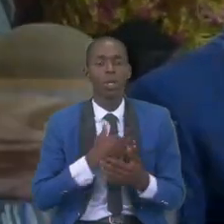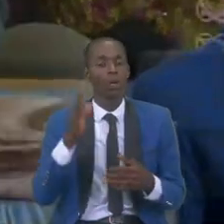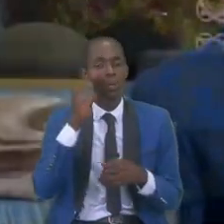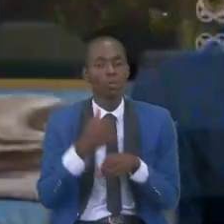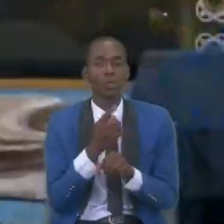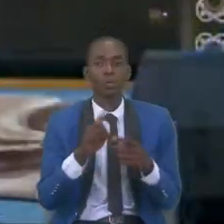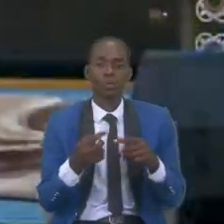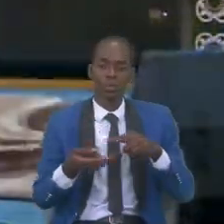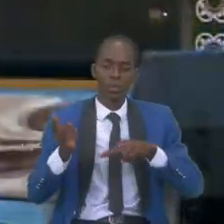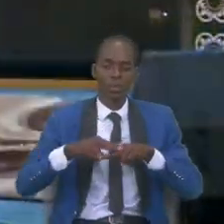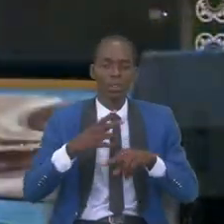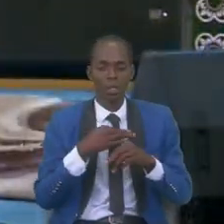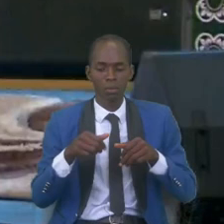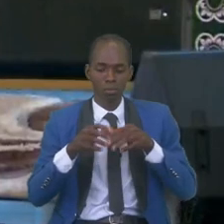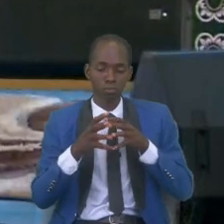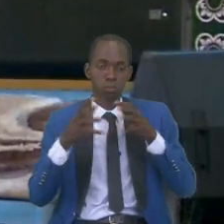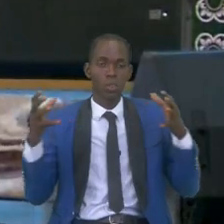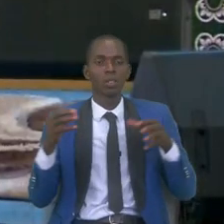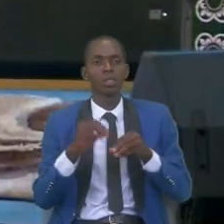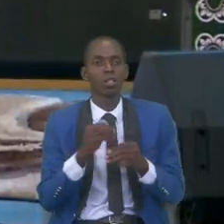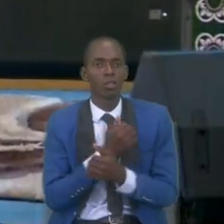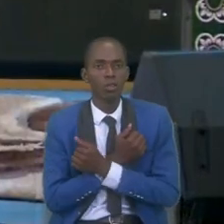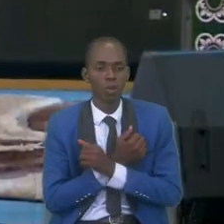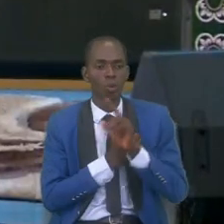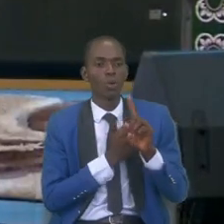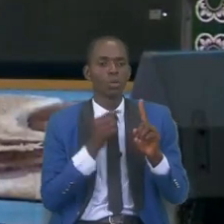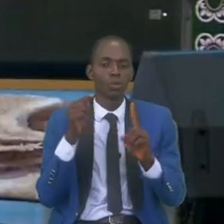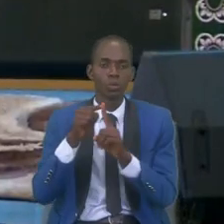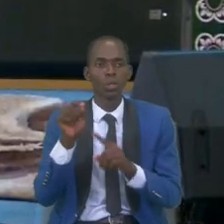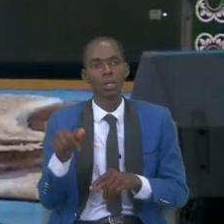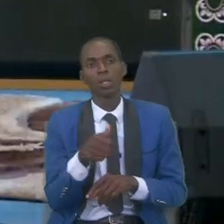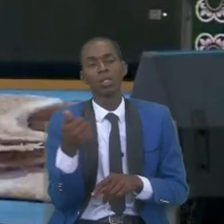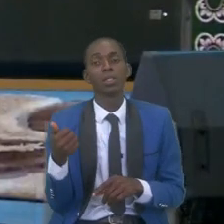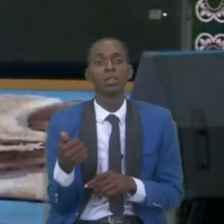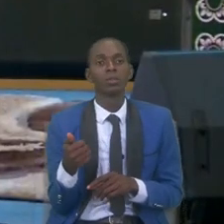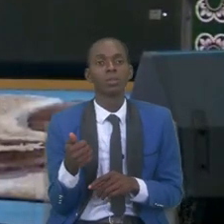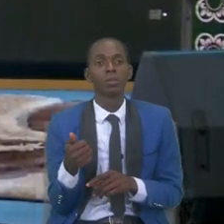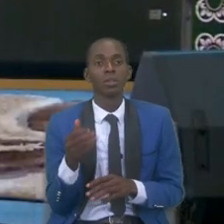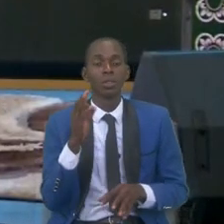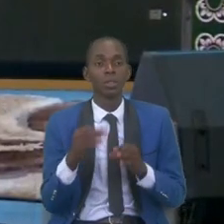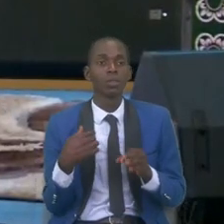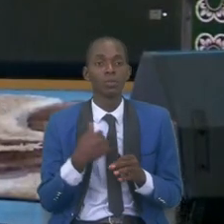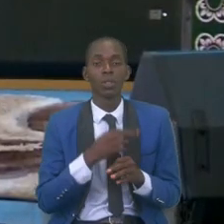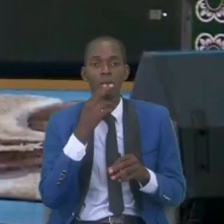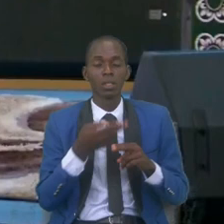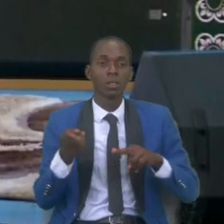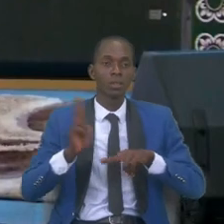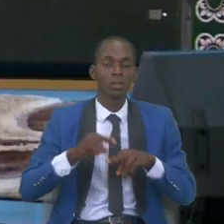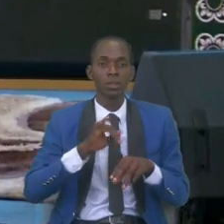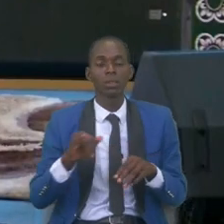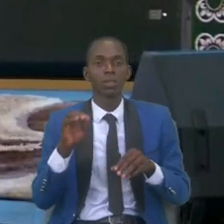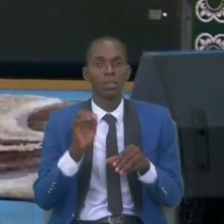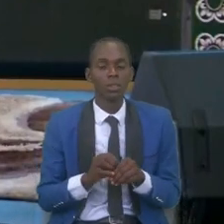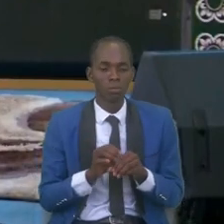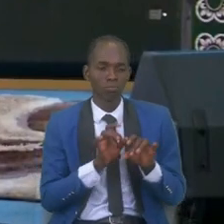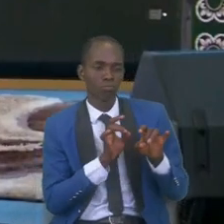and abound in love one toward another. If we're increasing in hatred, in animosity, and